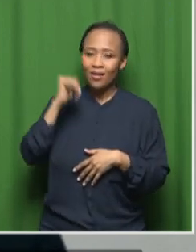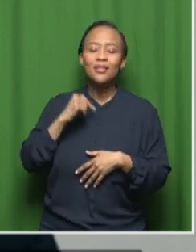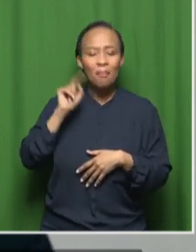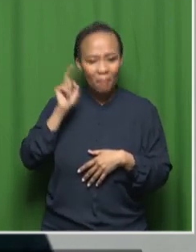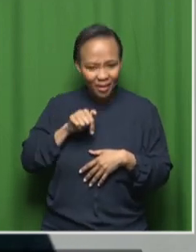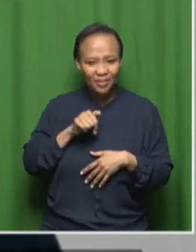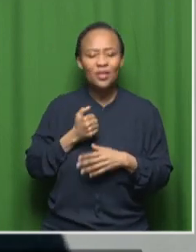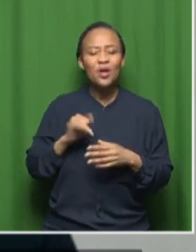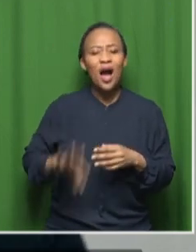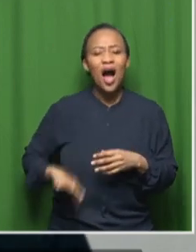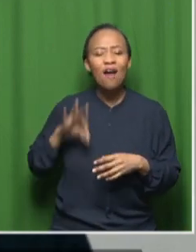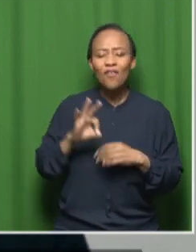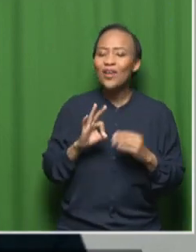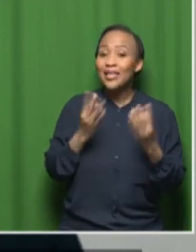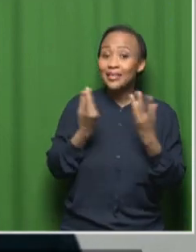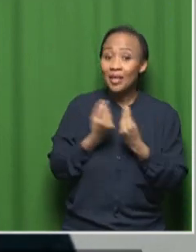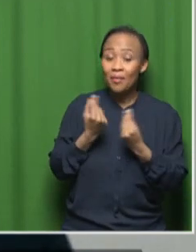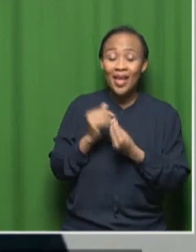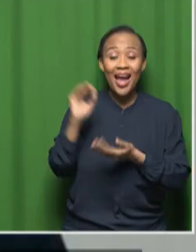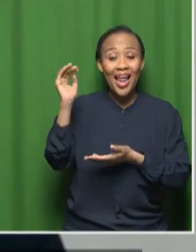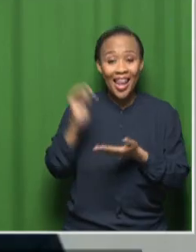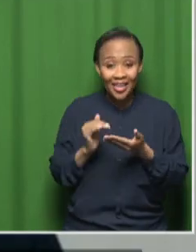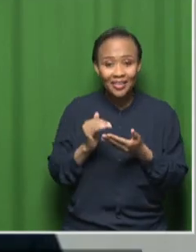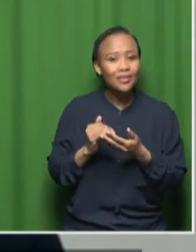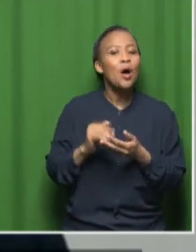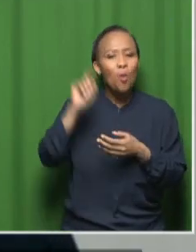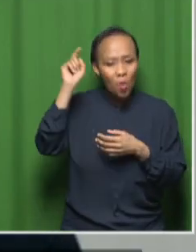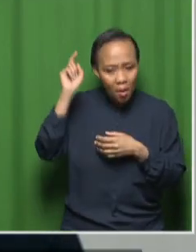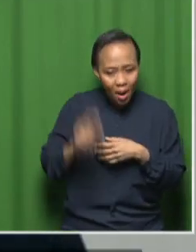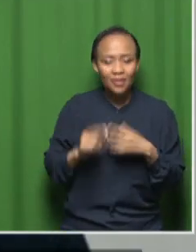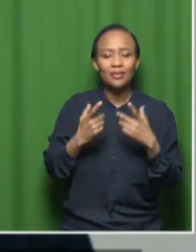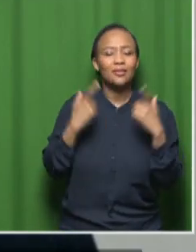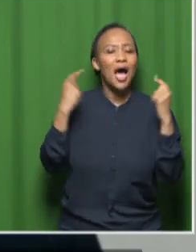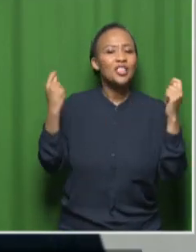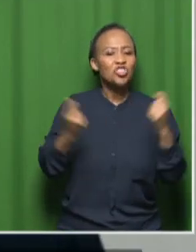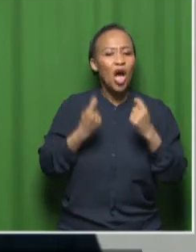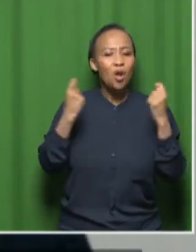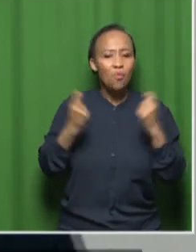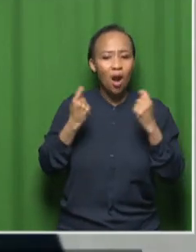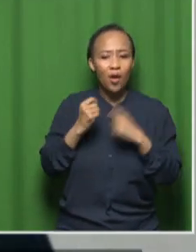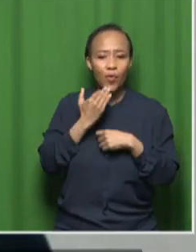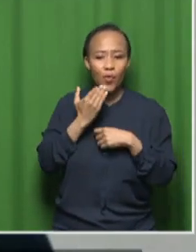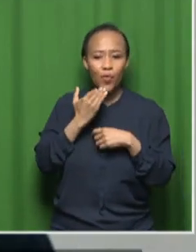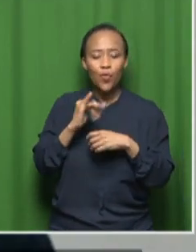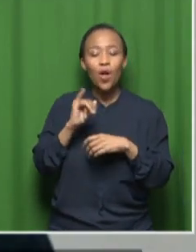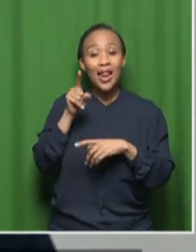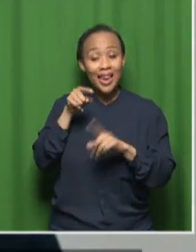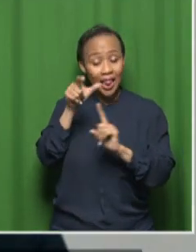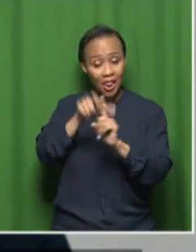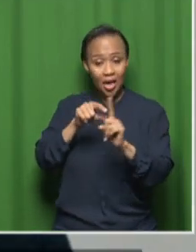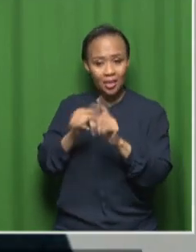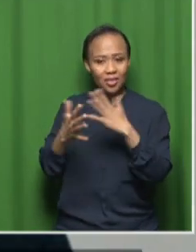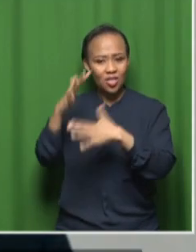less. Our viewers are listening. We must celebrate this icon. And